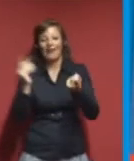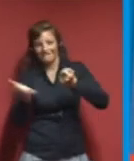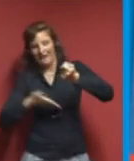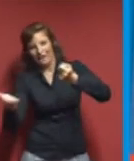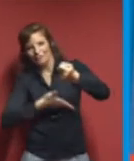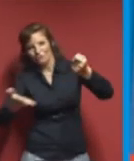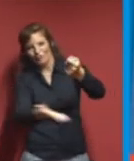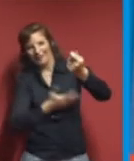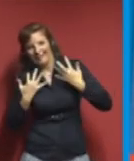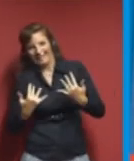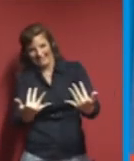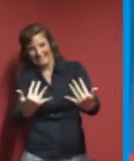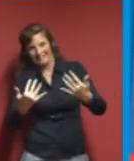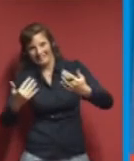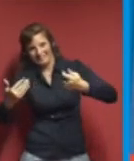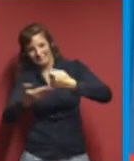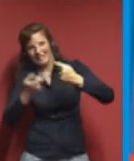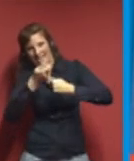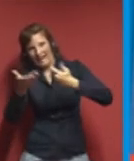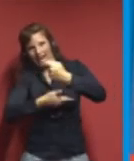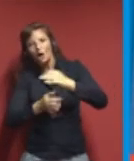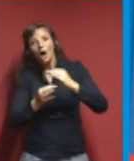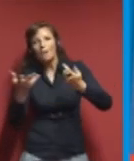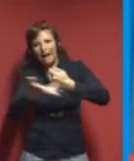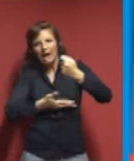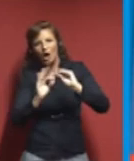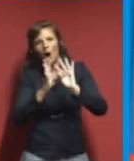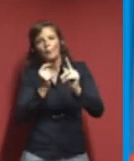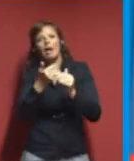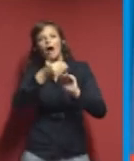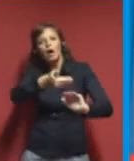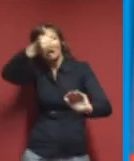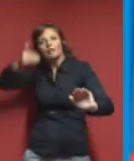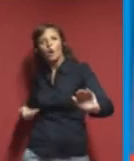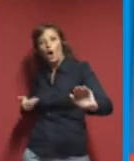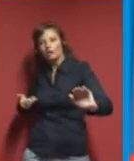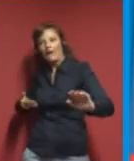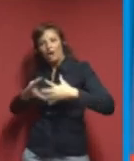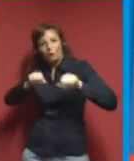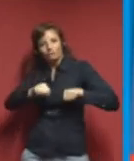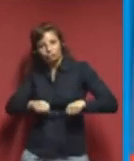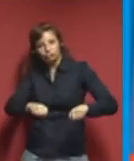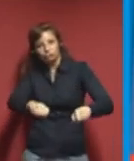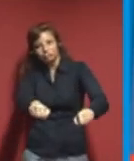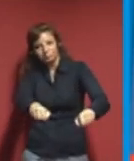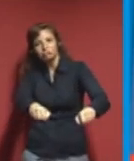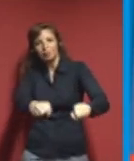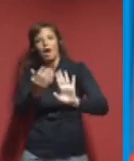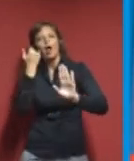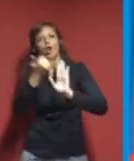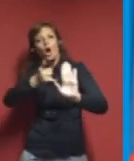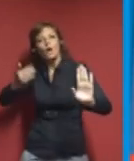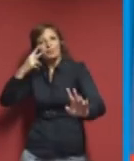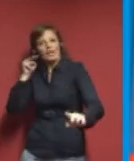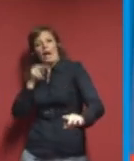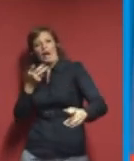control lawnmower, it would have been very difficult to do that. You couldn't go around your neighborhood and knock on doors and ask people if they built remote control lawnmowers,